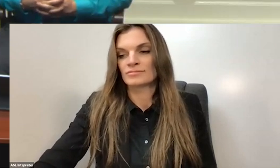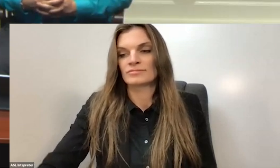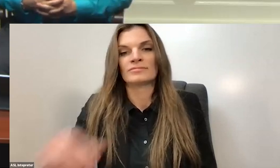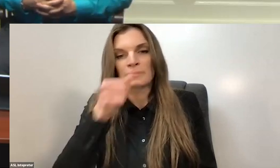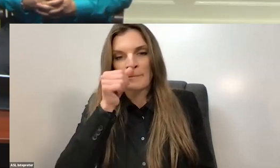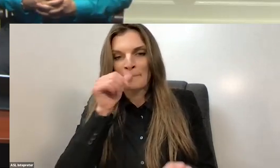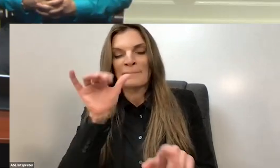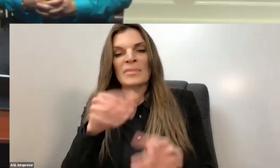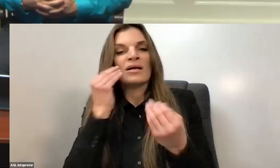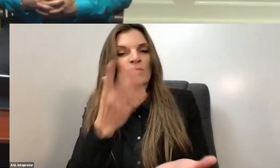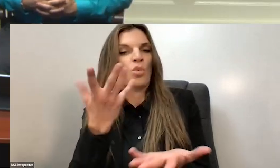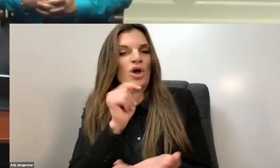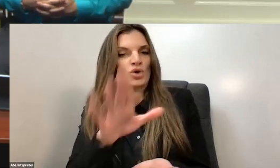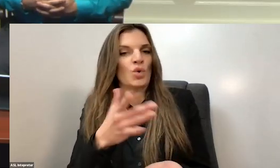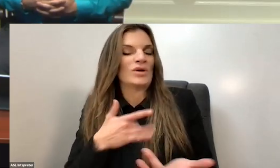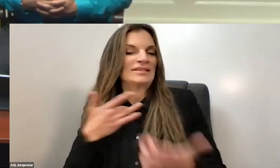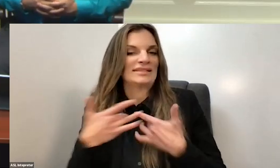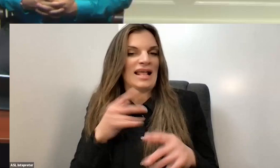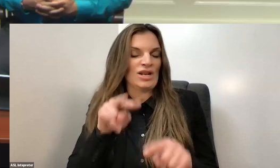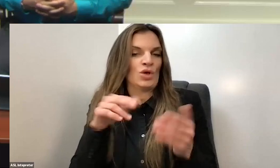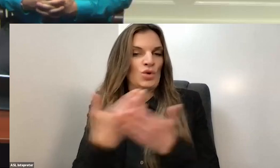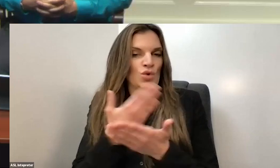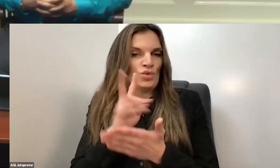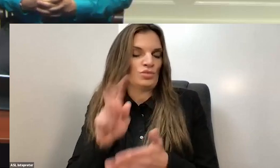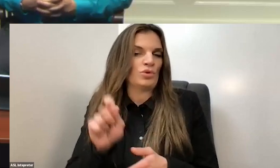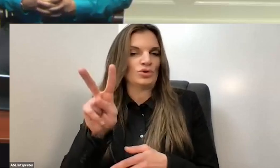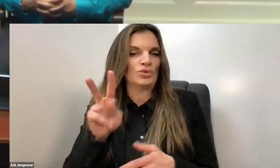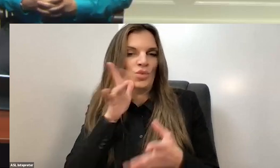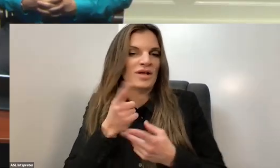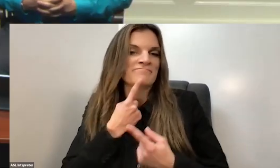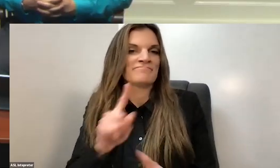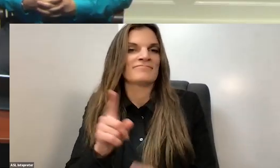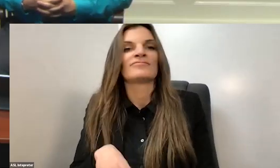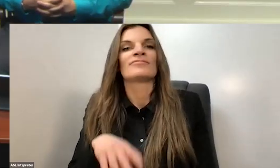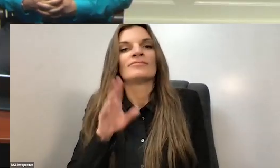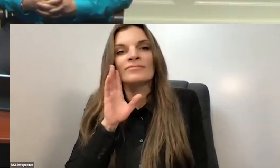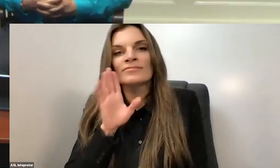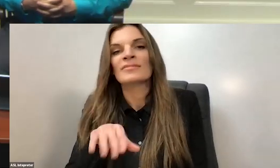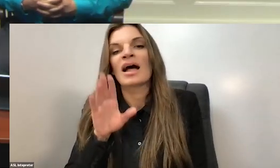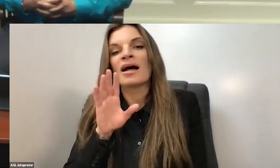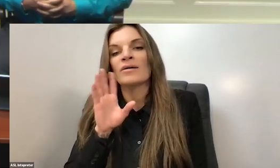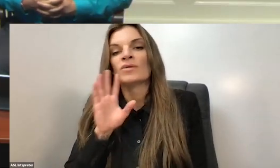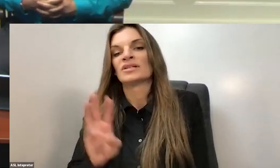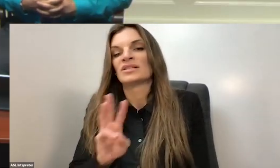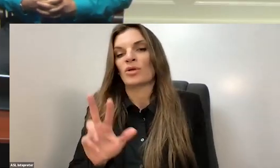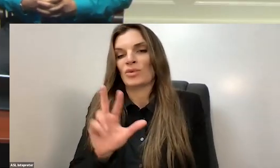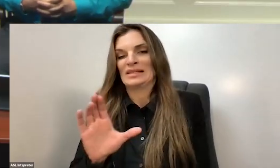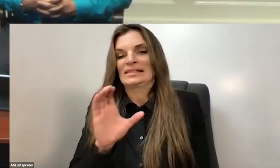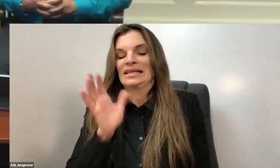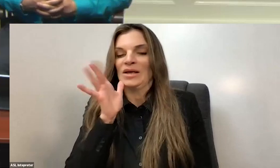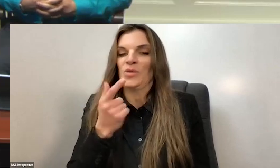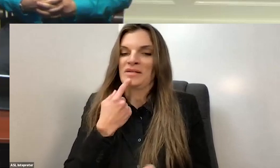Huh. Well, I will say, and the W3C will also say that